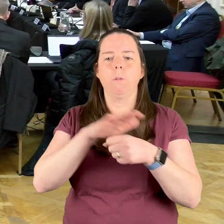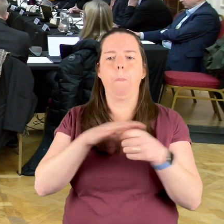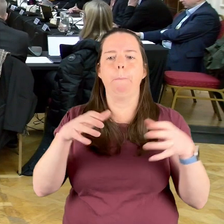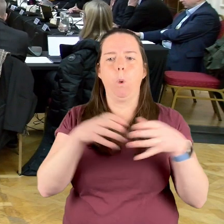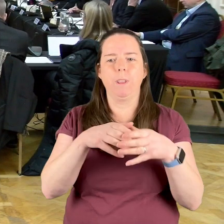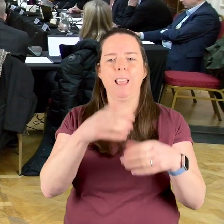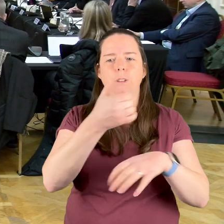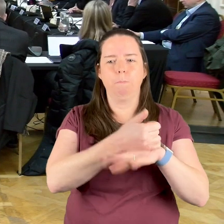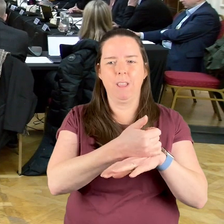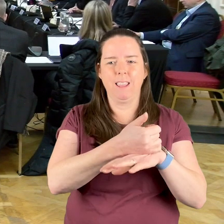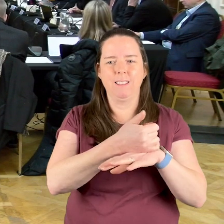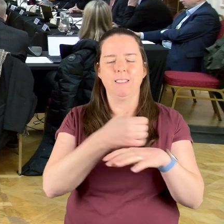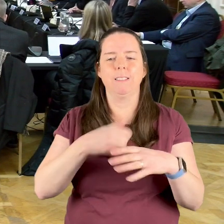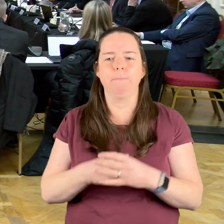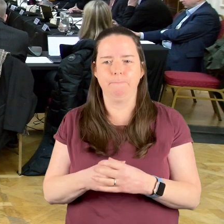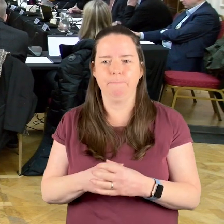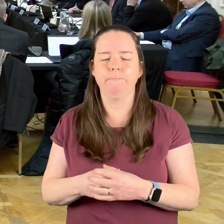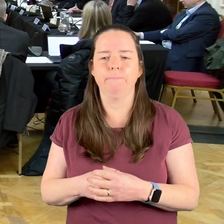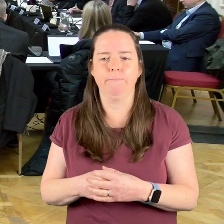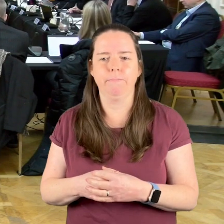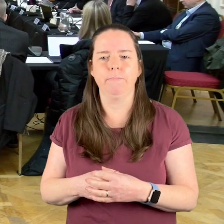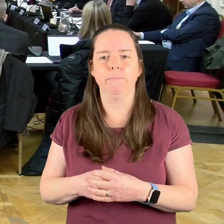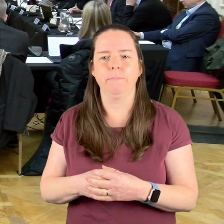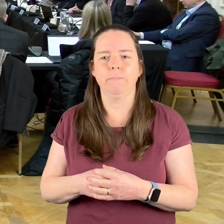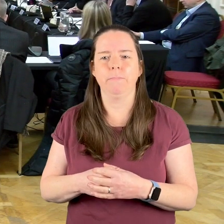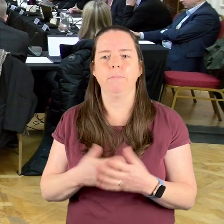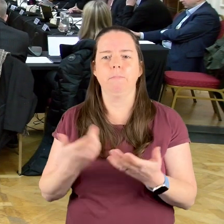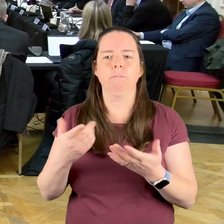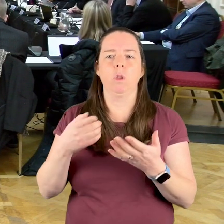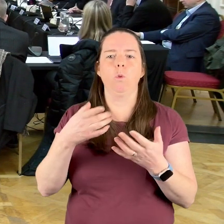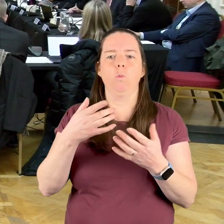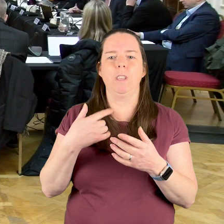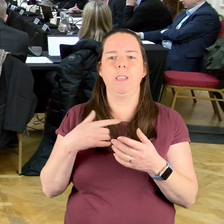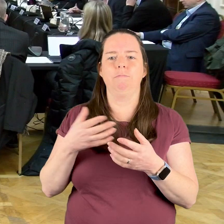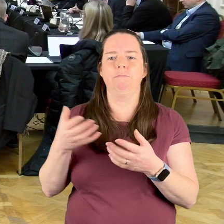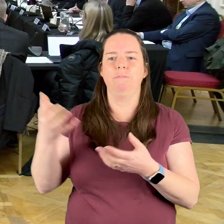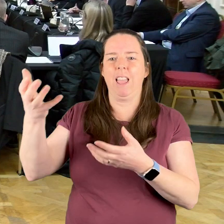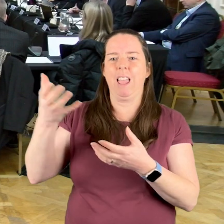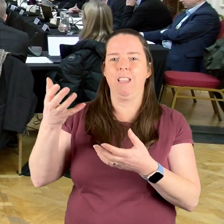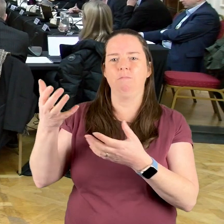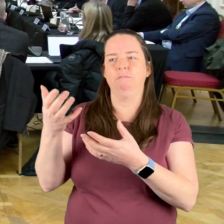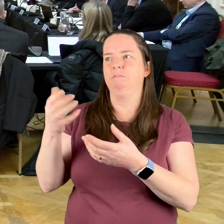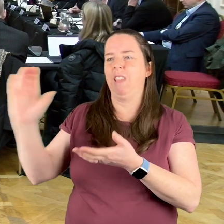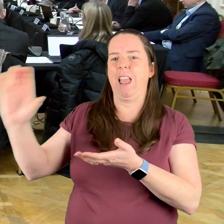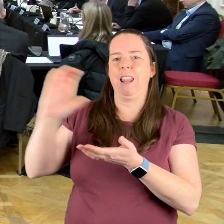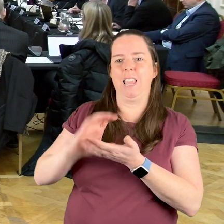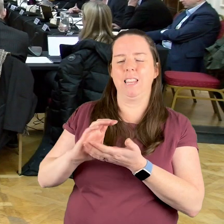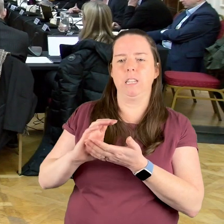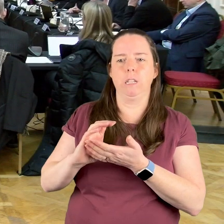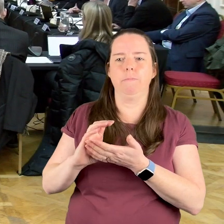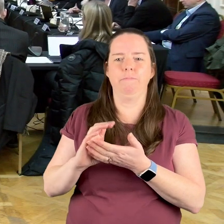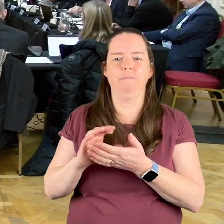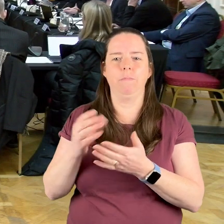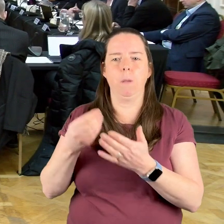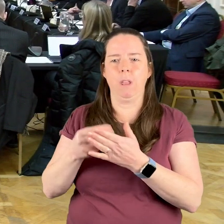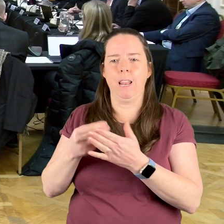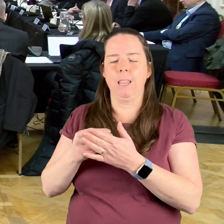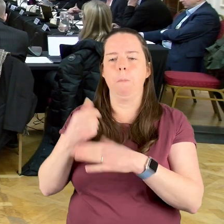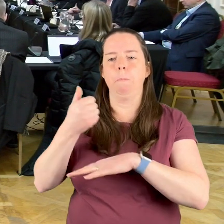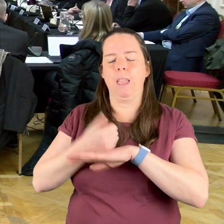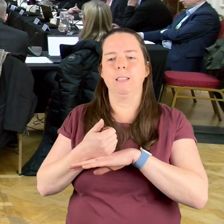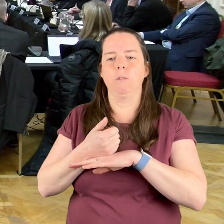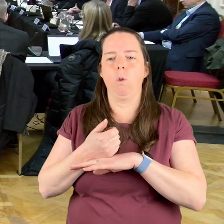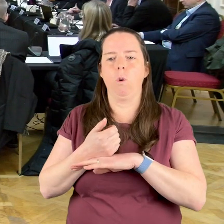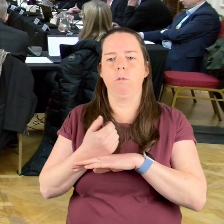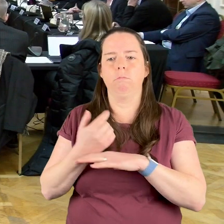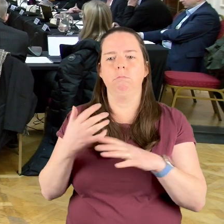on a population base, so that we get paid, we are allocated effectively an amount of money which is based